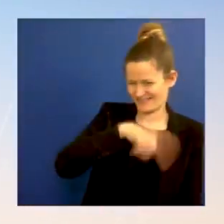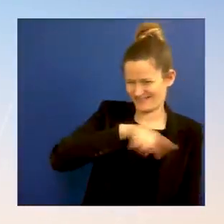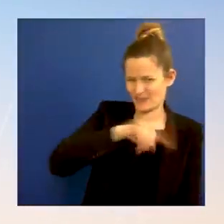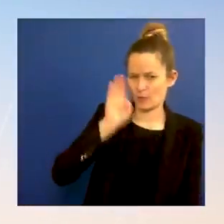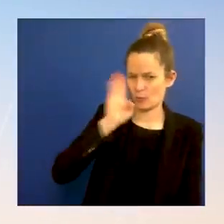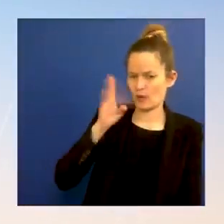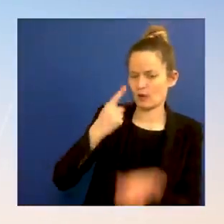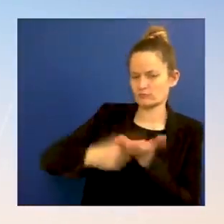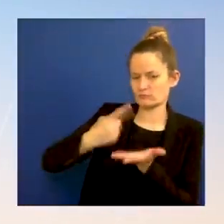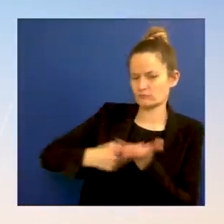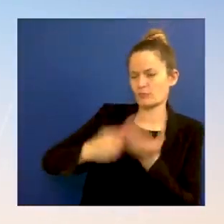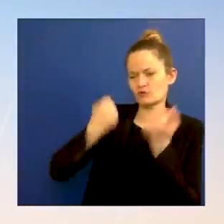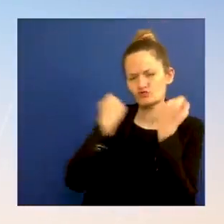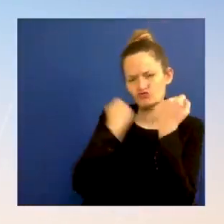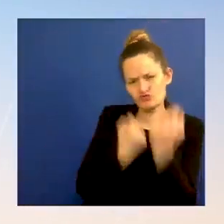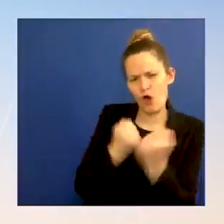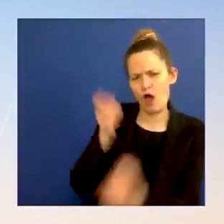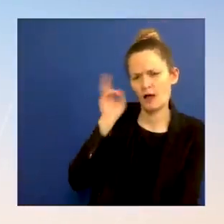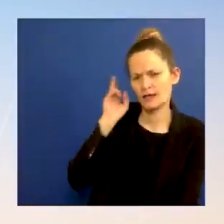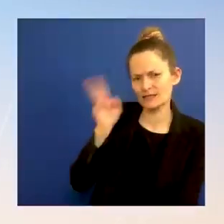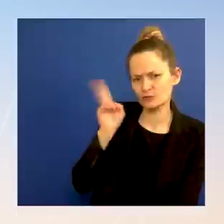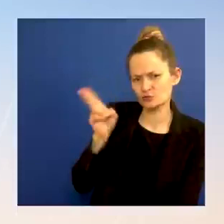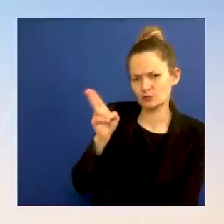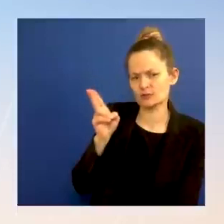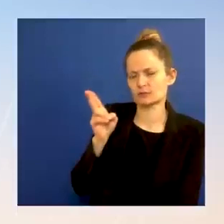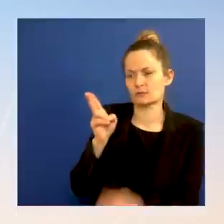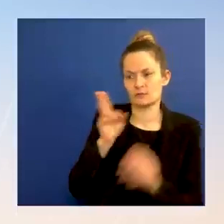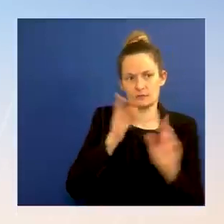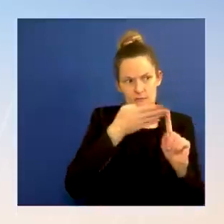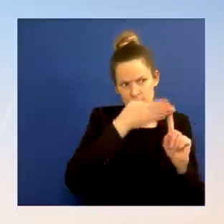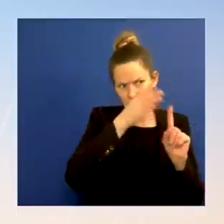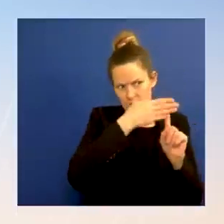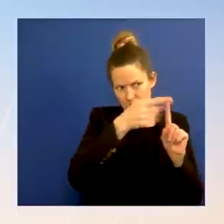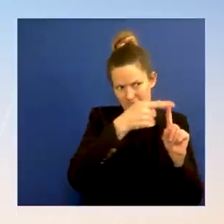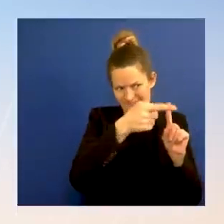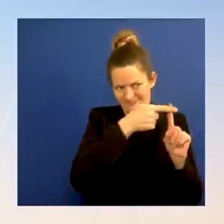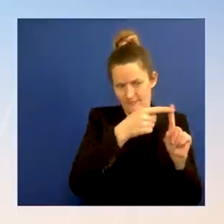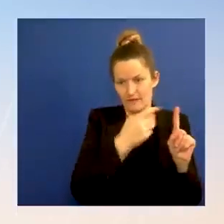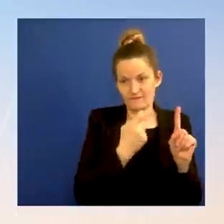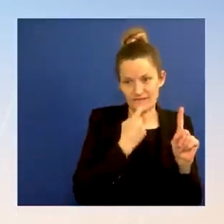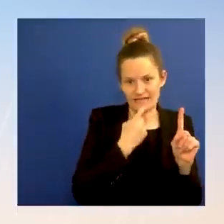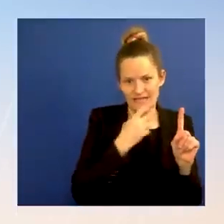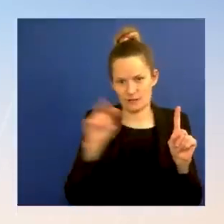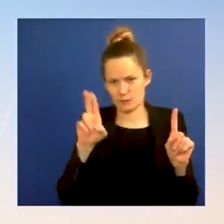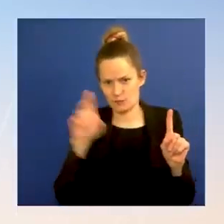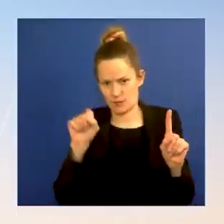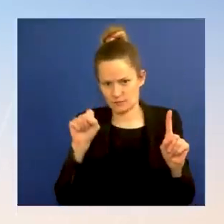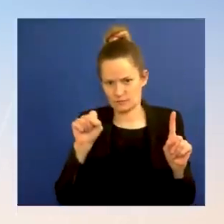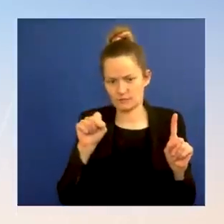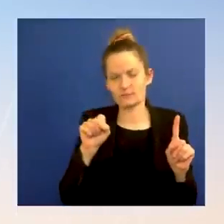close relationship with NATO. Finland's current status as an enhanced opportunity partner for the